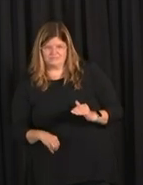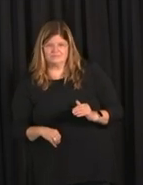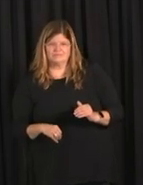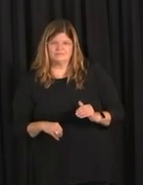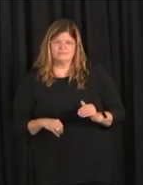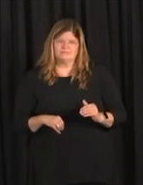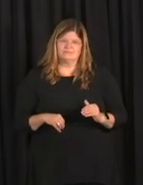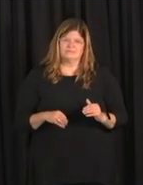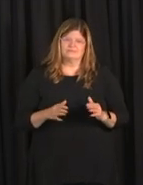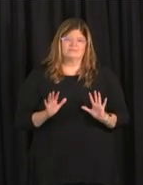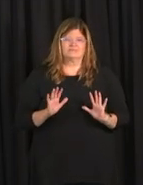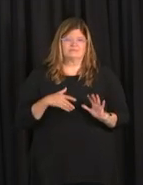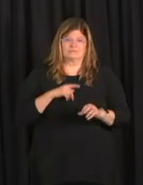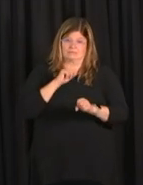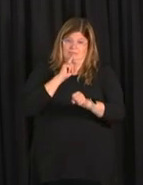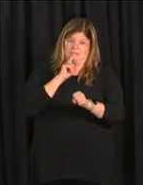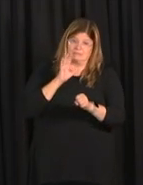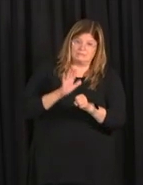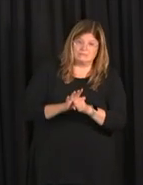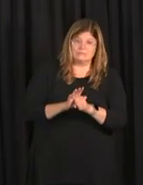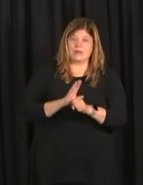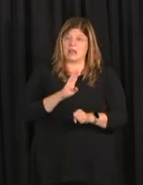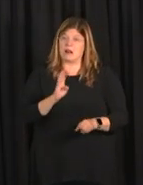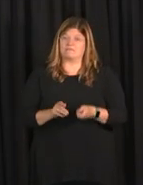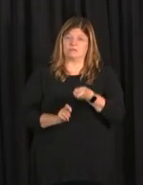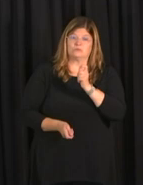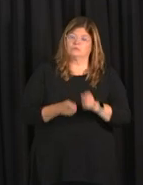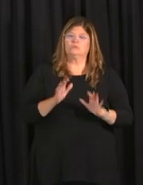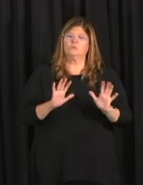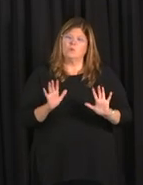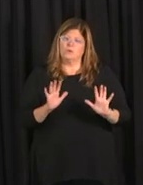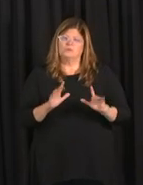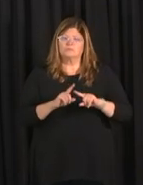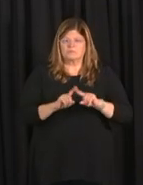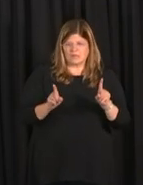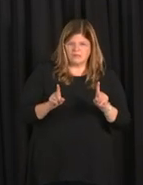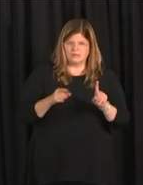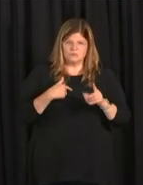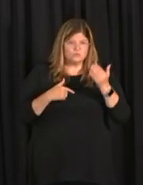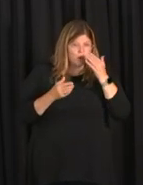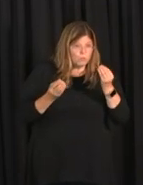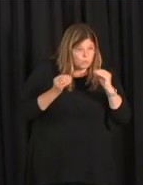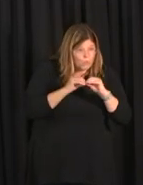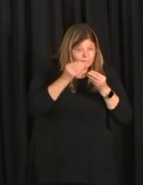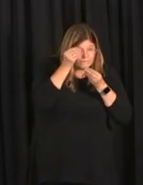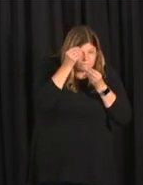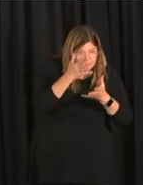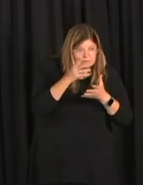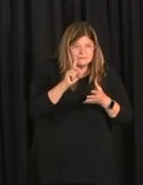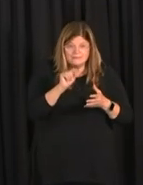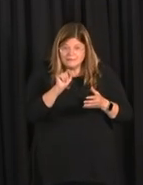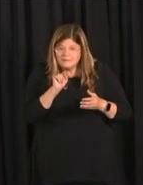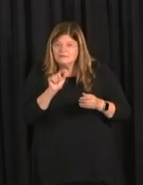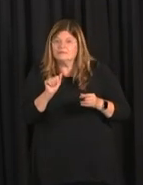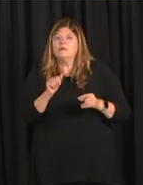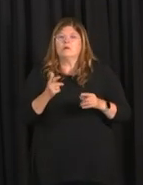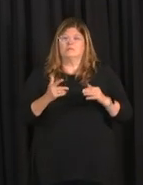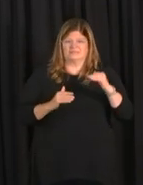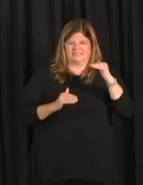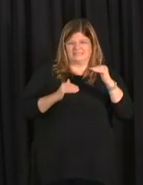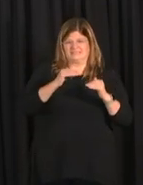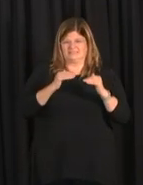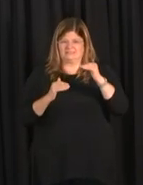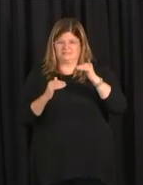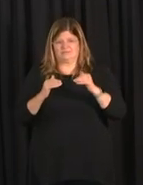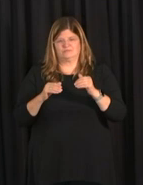So I would not commit to never changing the threshold of a metric if I know that the public health science from both how